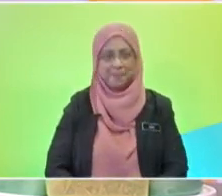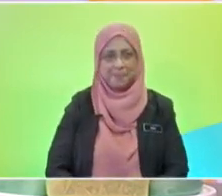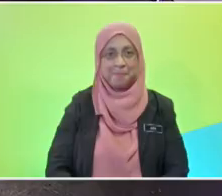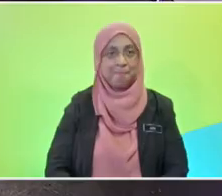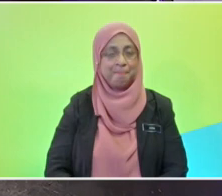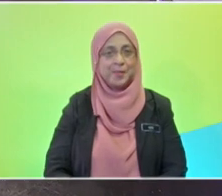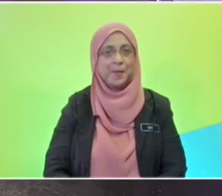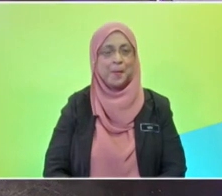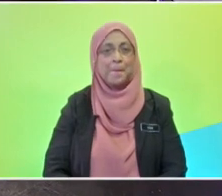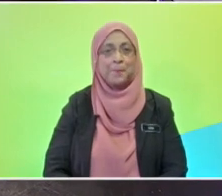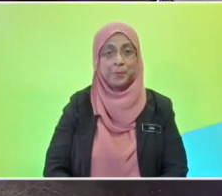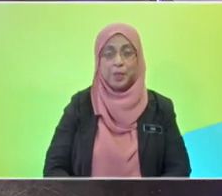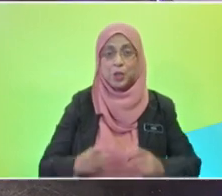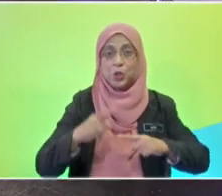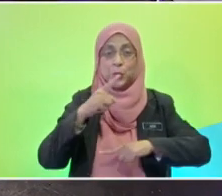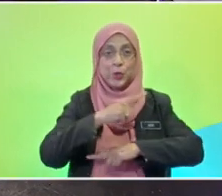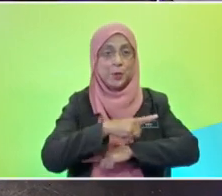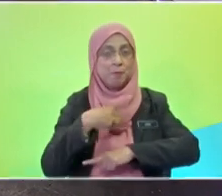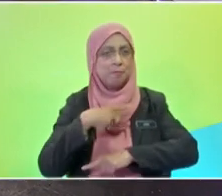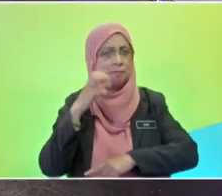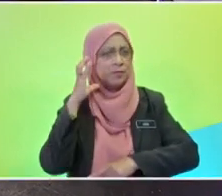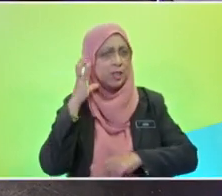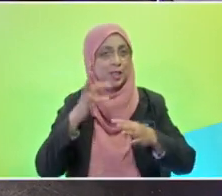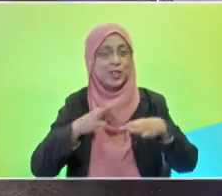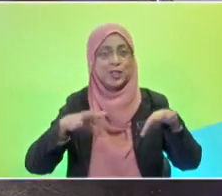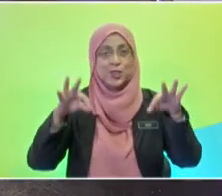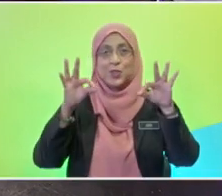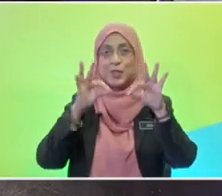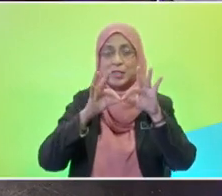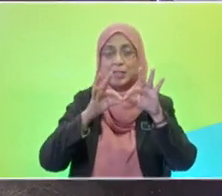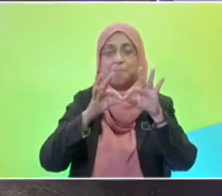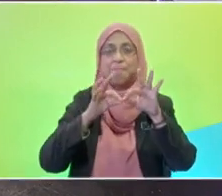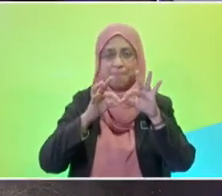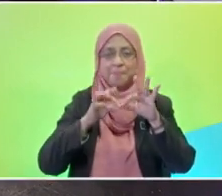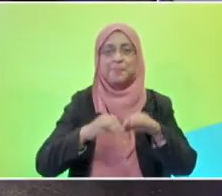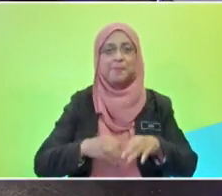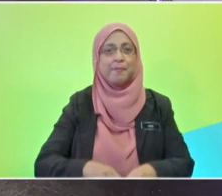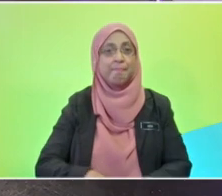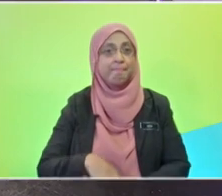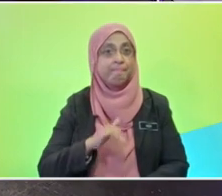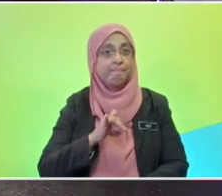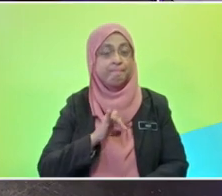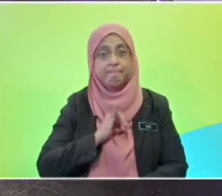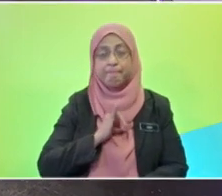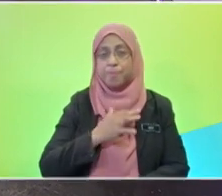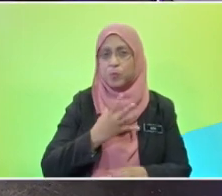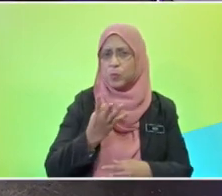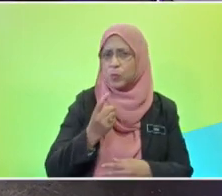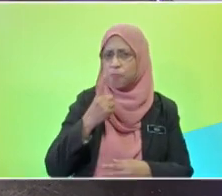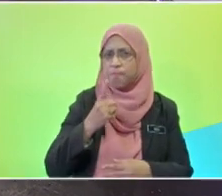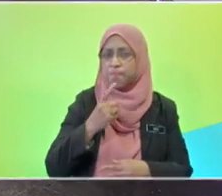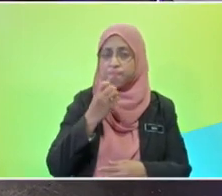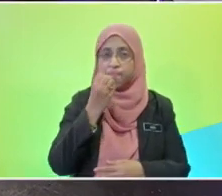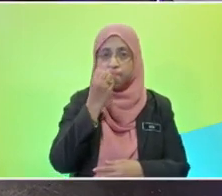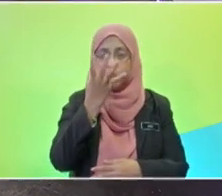today's lesson? Okay, today we are going to listen to a story, Chris. But before that, I would like to introduce